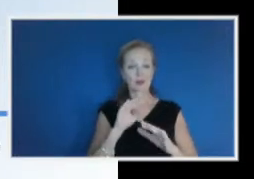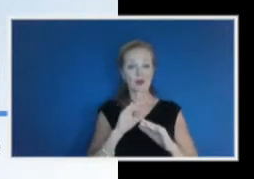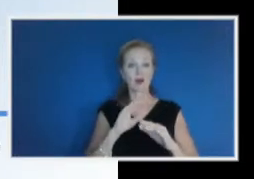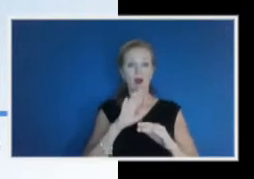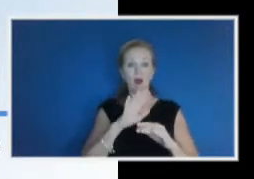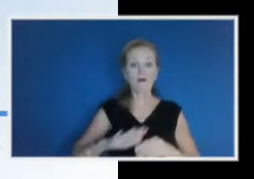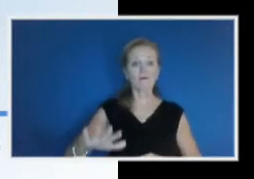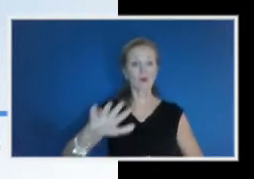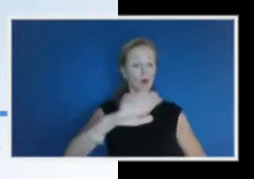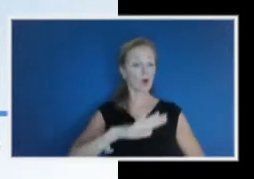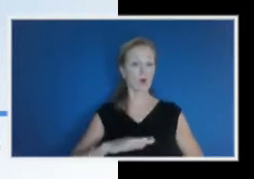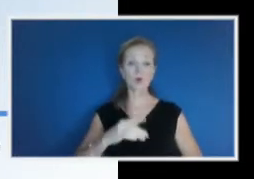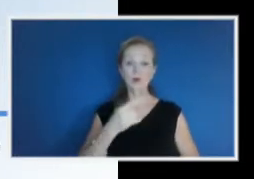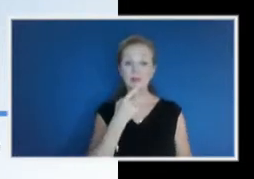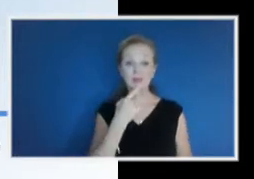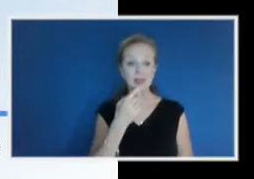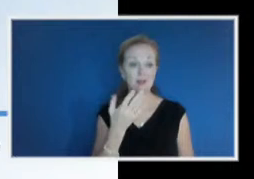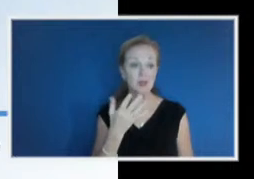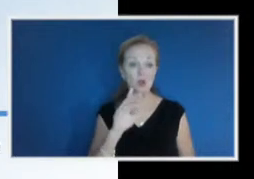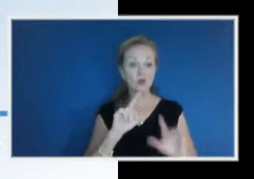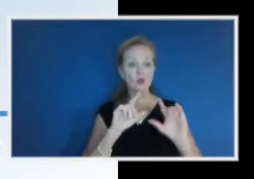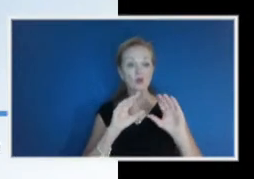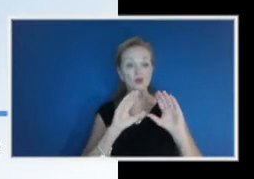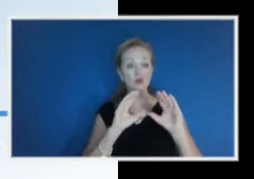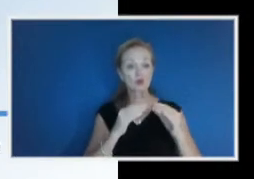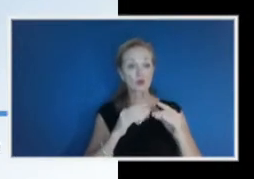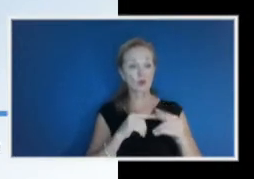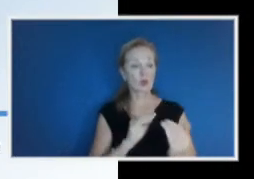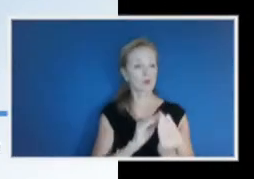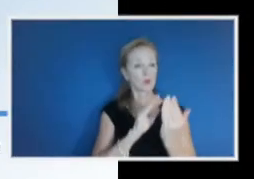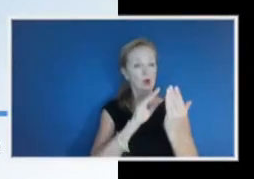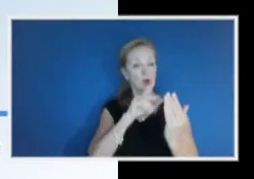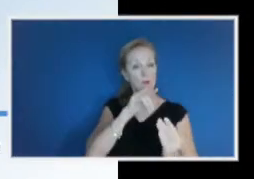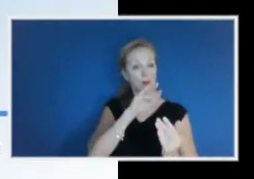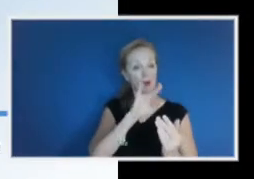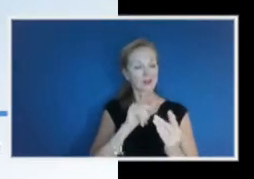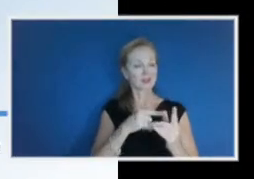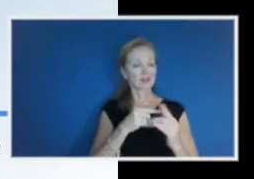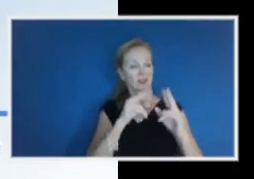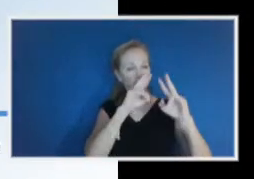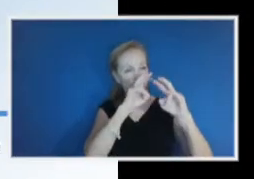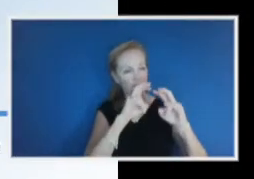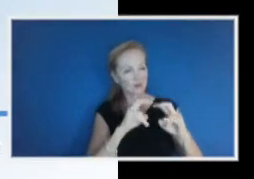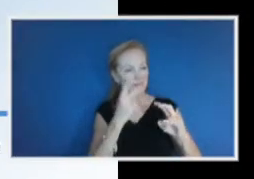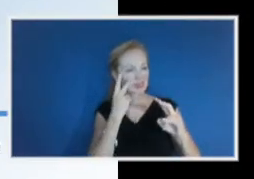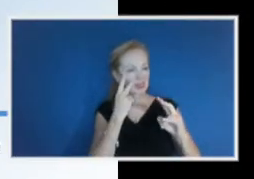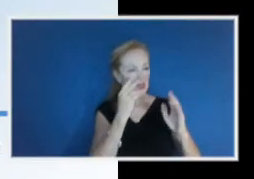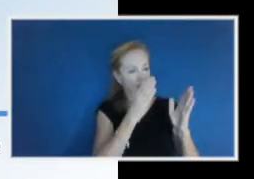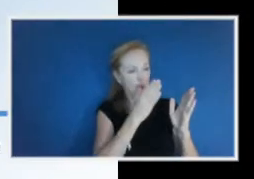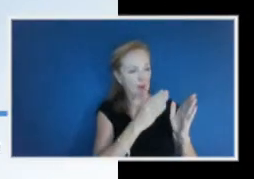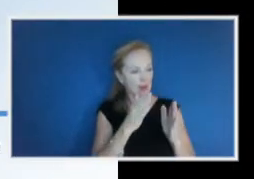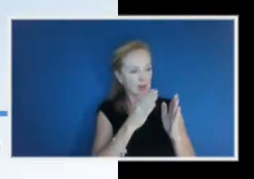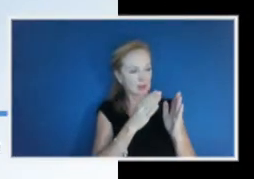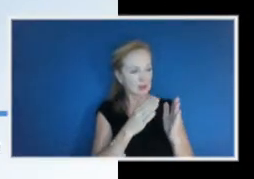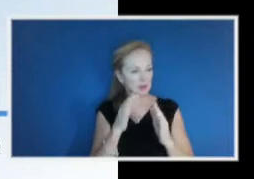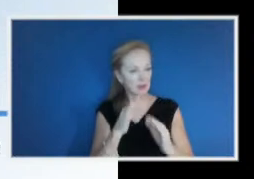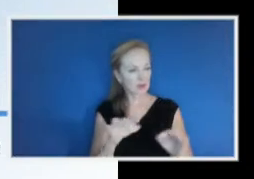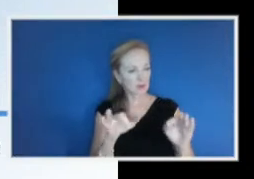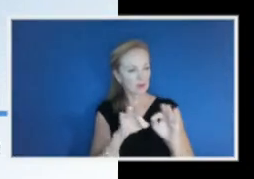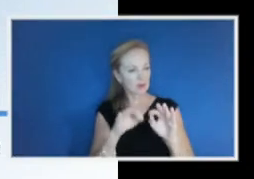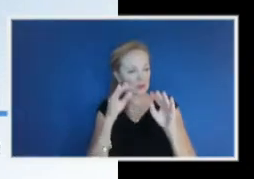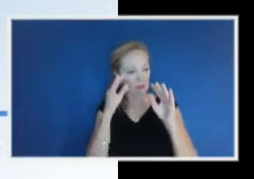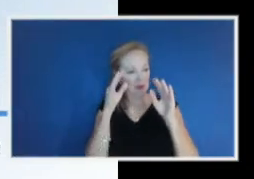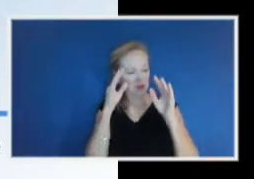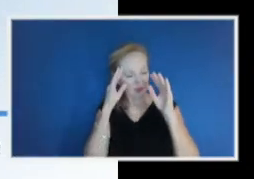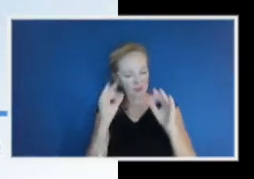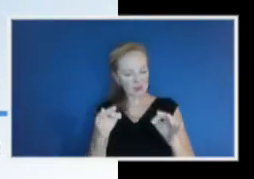say, a group might be approaching parity. Once you start to unpack that, you see patterns that I think are important for decision makers and